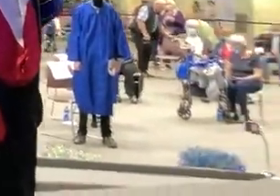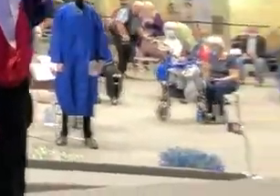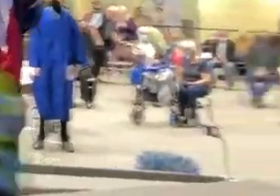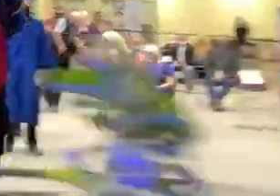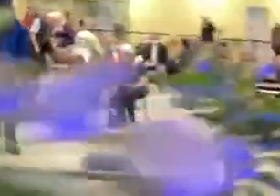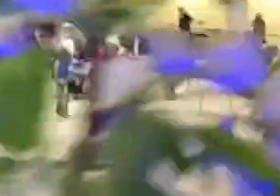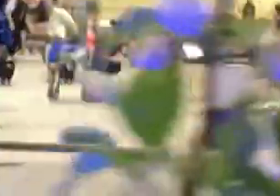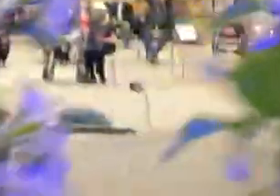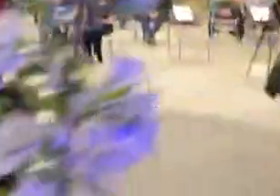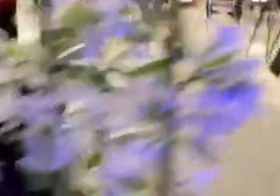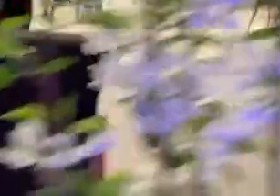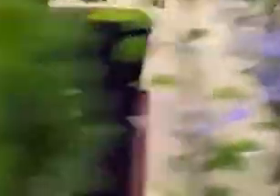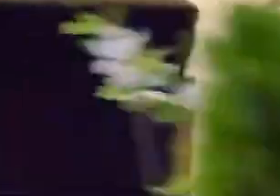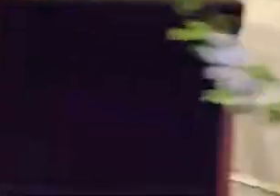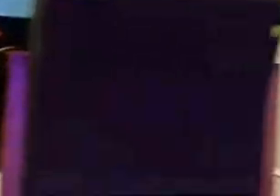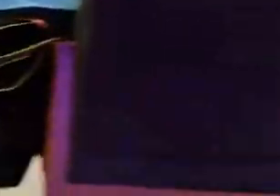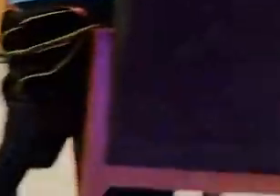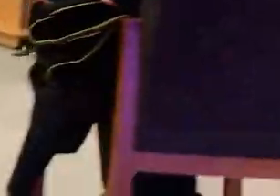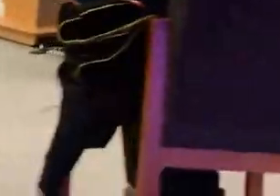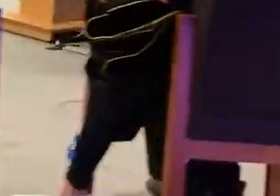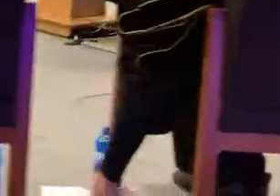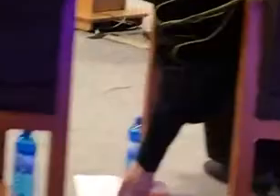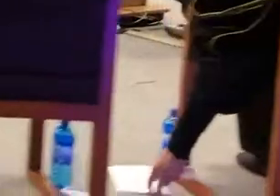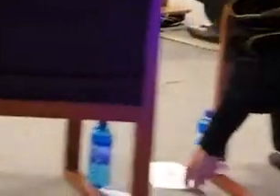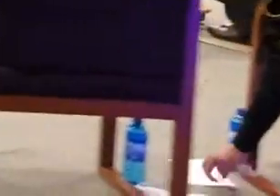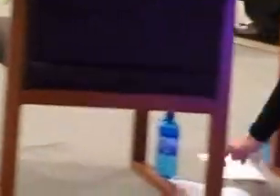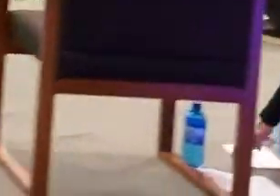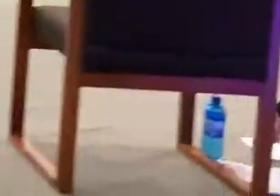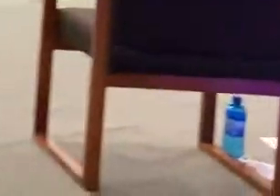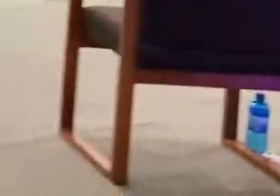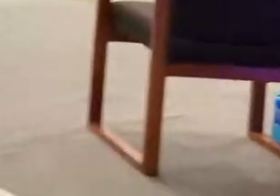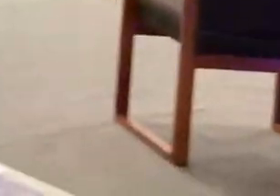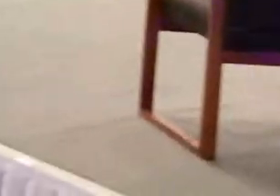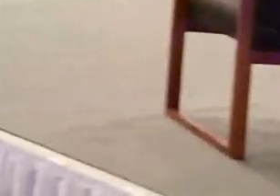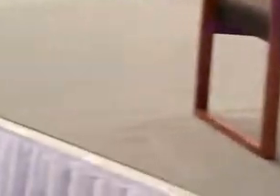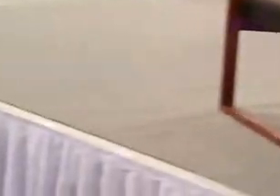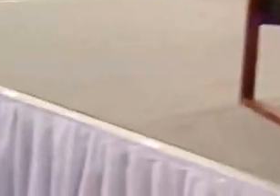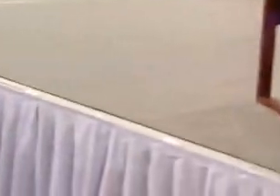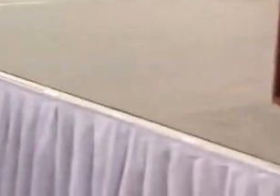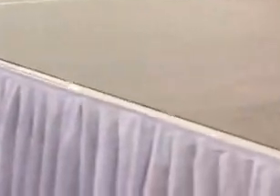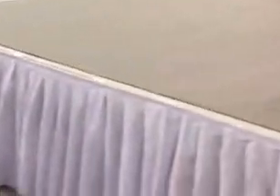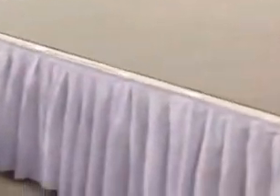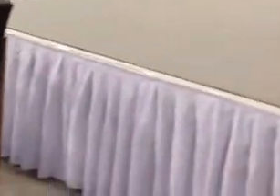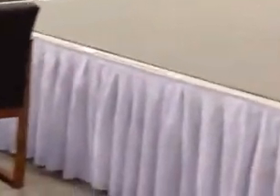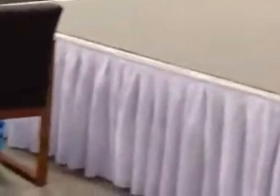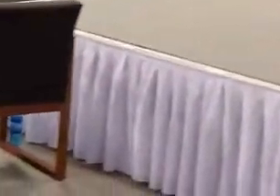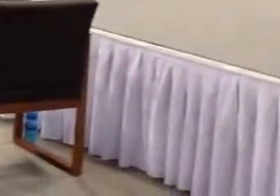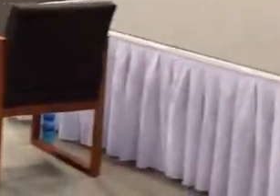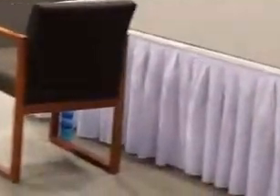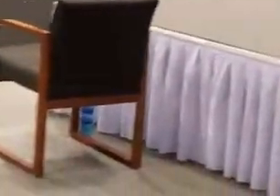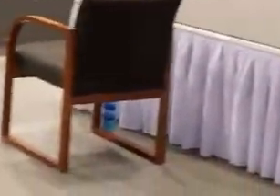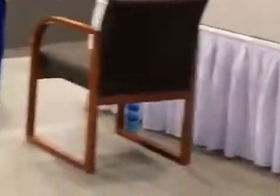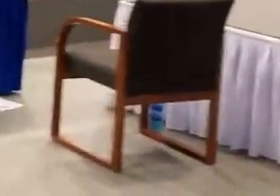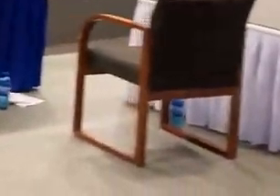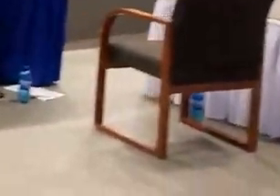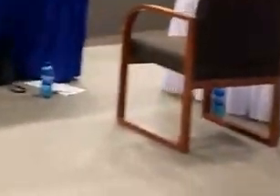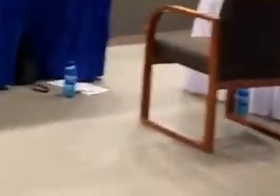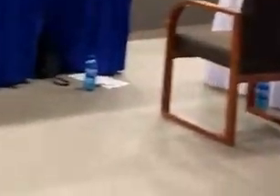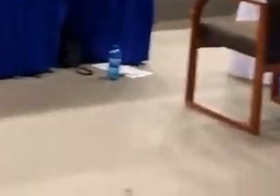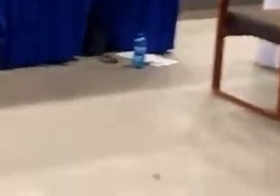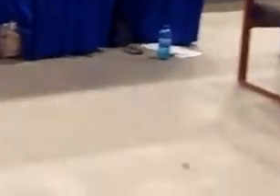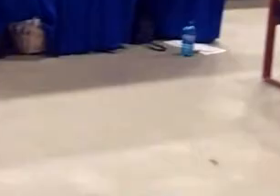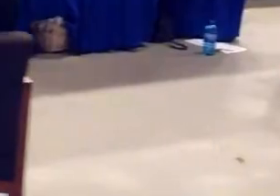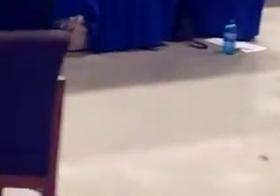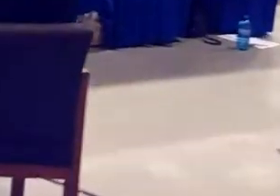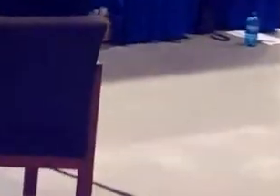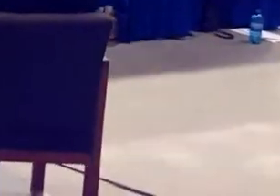auditorium. You're welcome to visit the Great Falls College MSU campus at 2116th Avenue South. The campus will be open